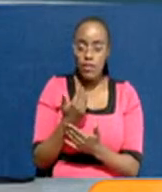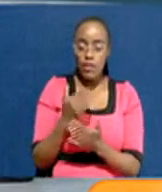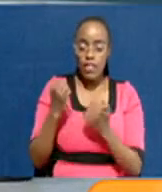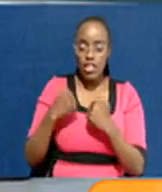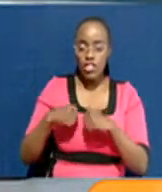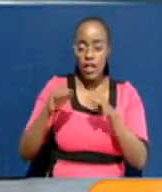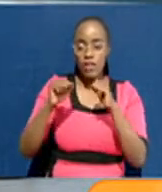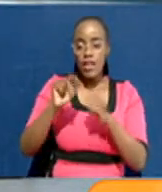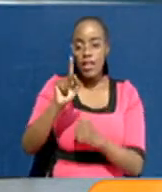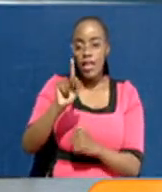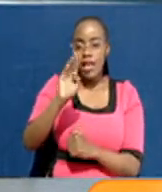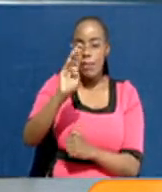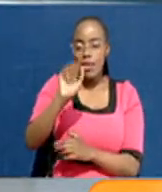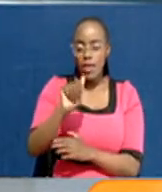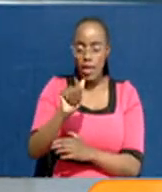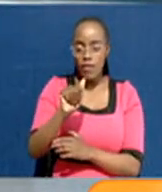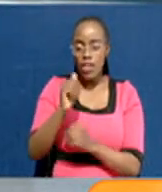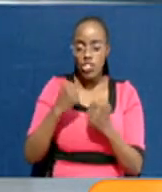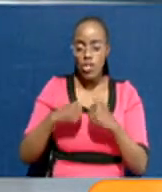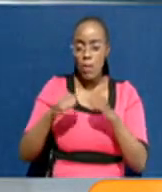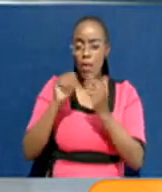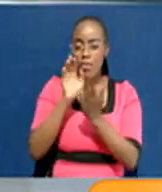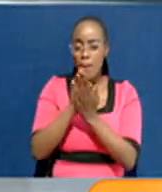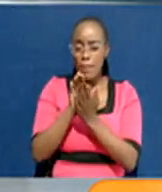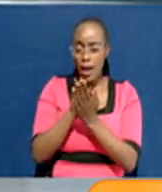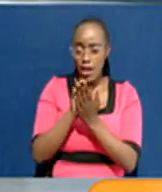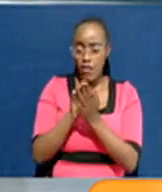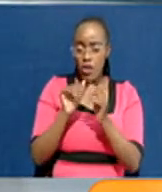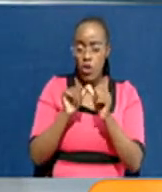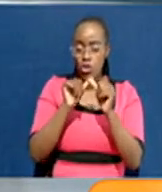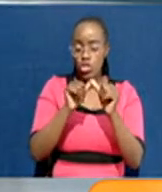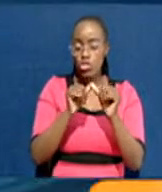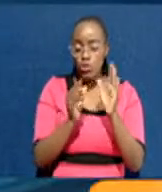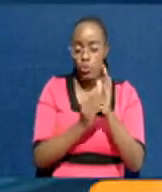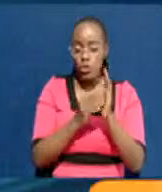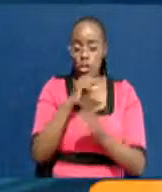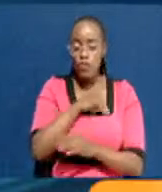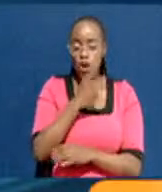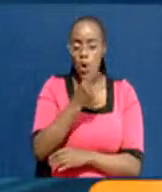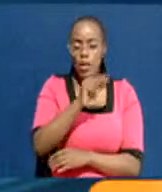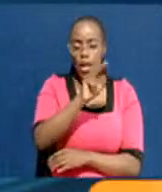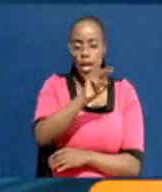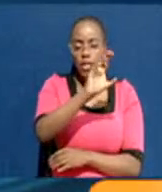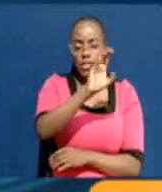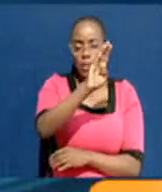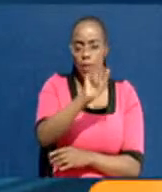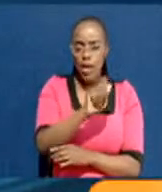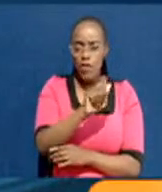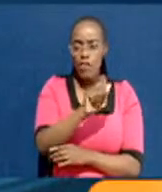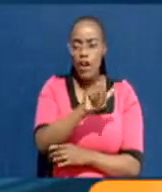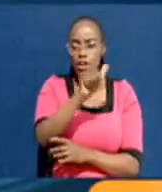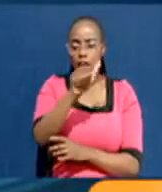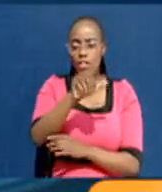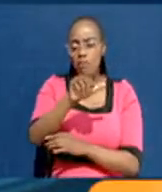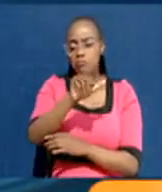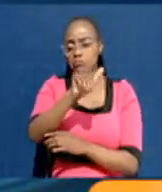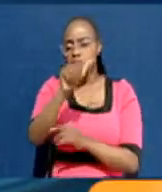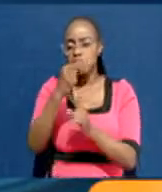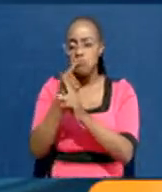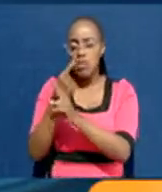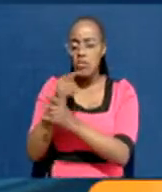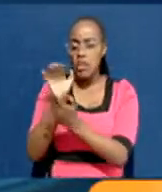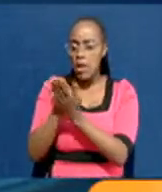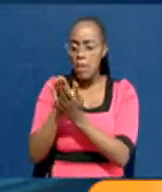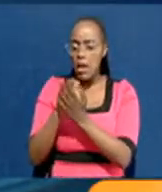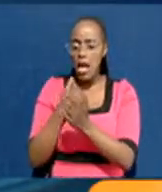chairperson. Banks continue to post profits, not just NCBA. Several of your other counterparts posting